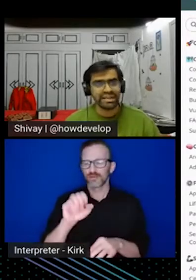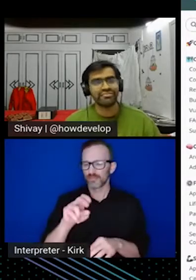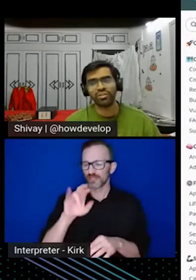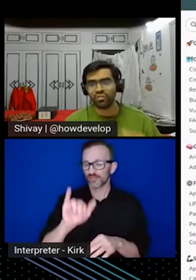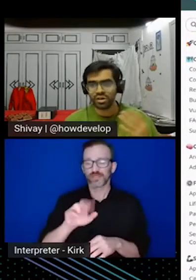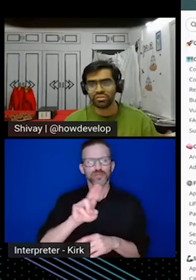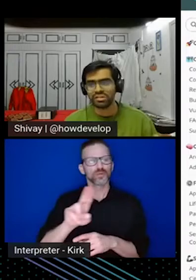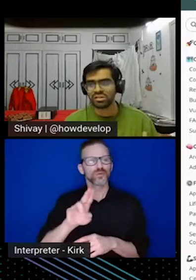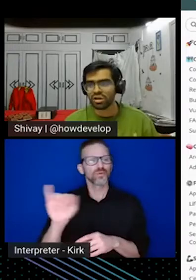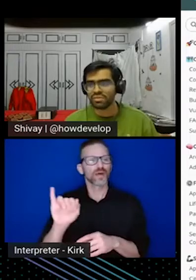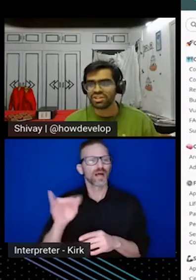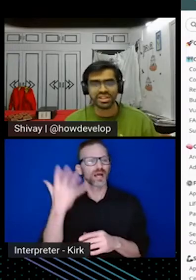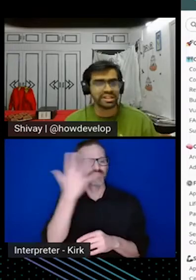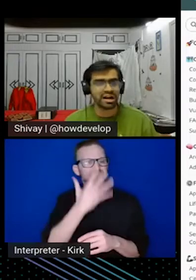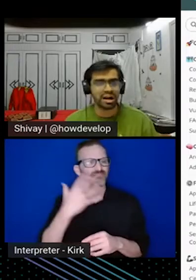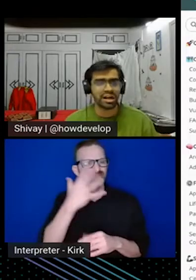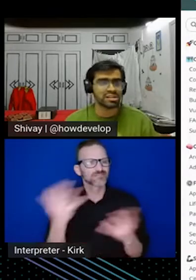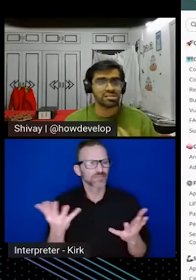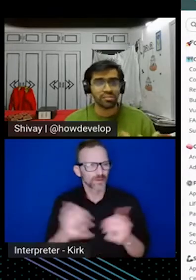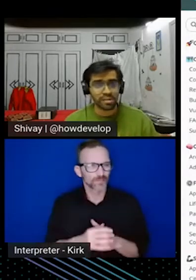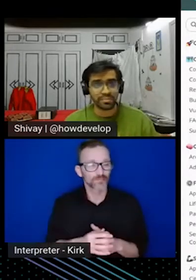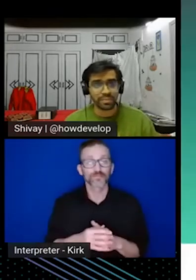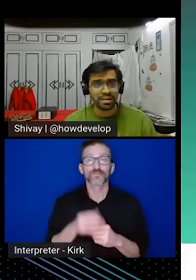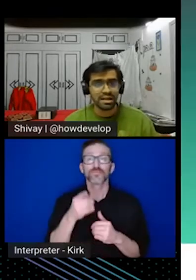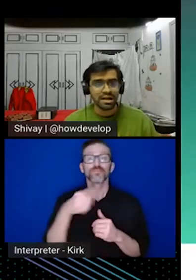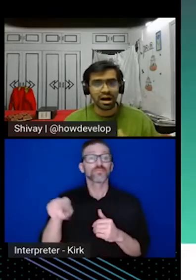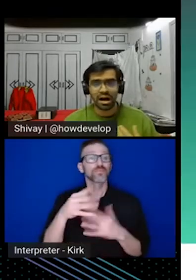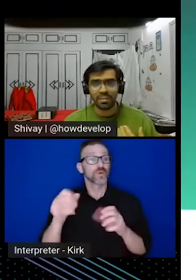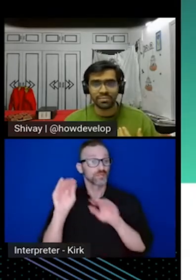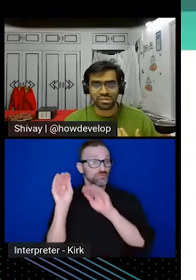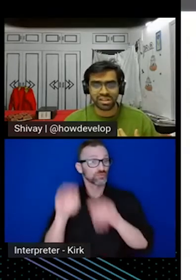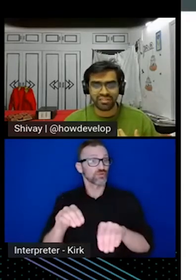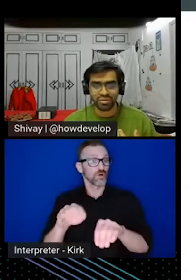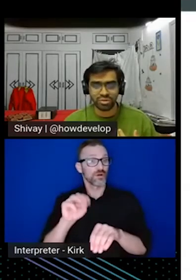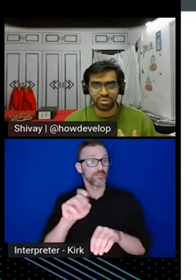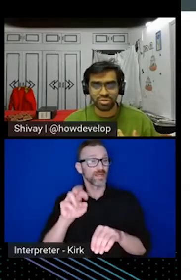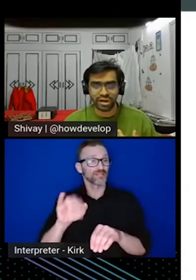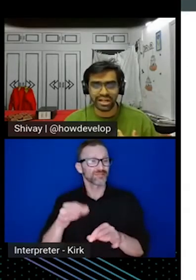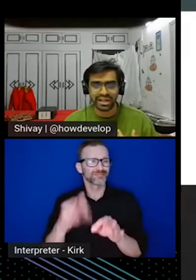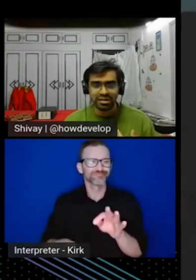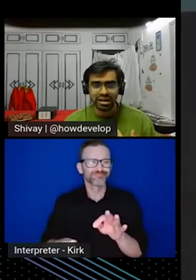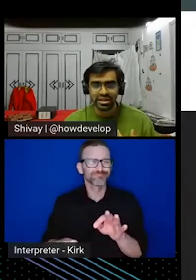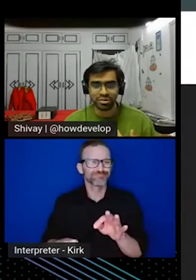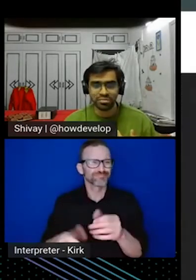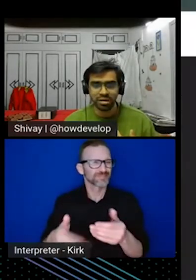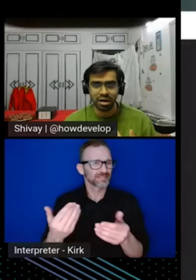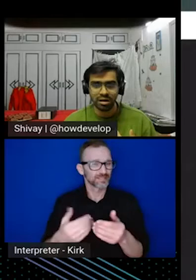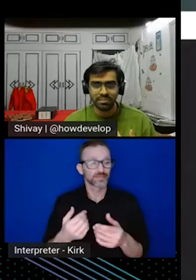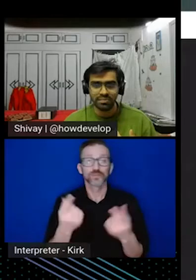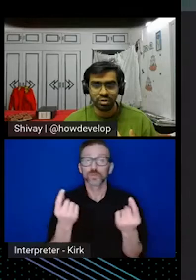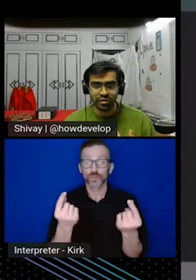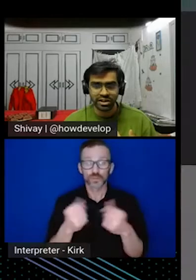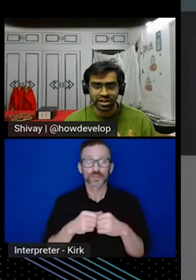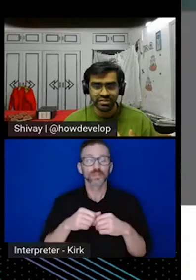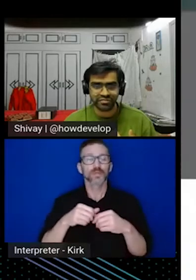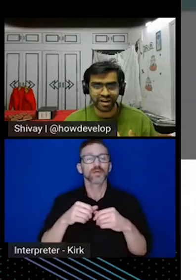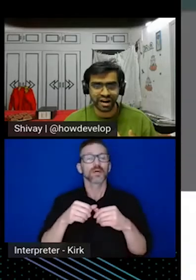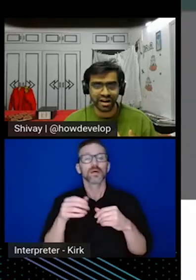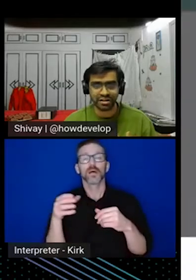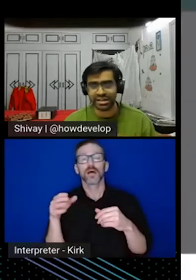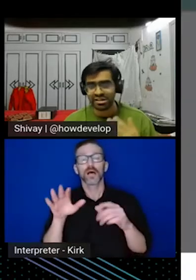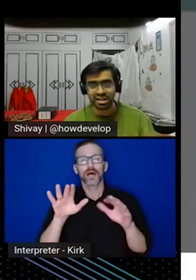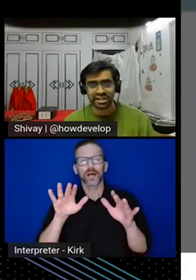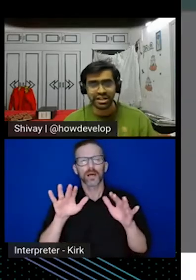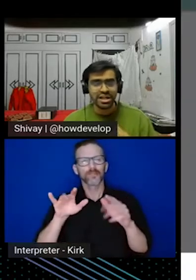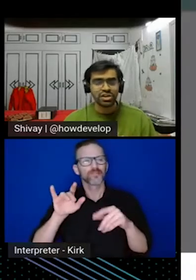like. If you want to install Meshery, it's super simple. You just have to go ahead and over here, if